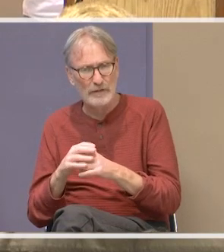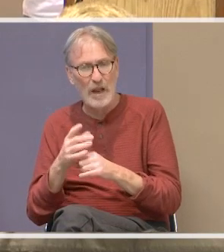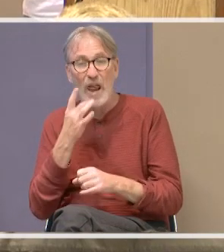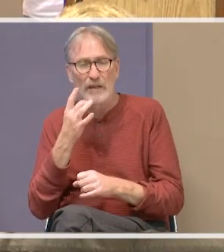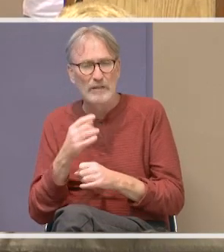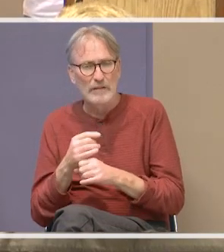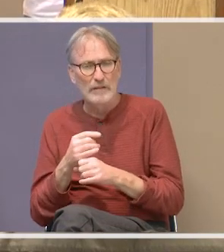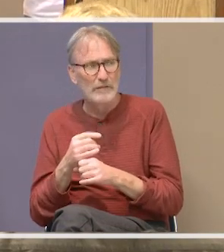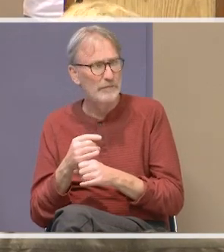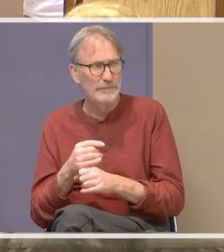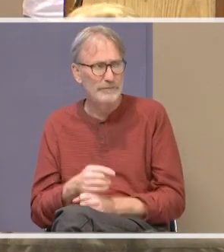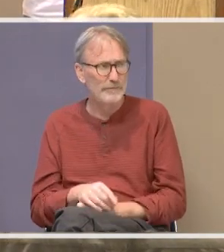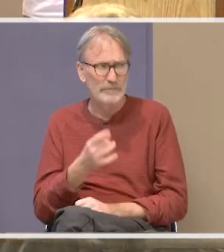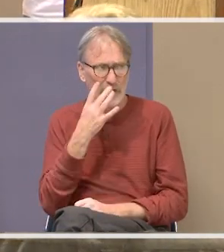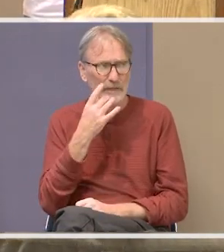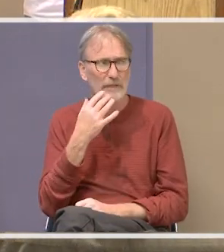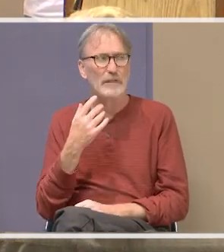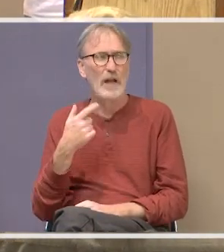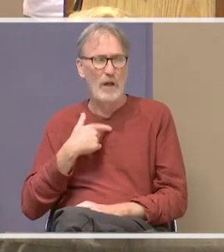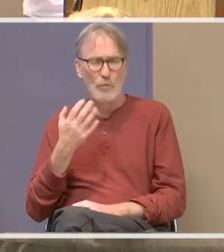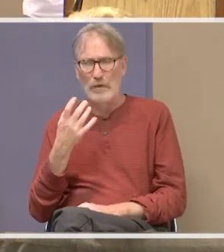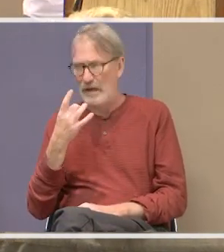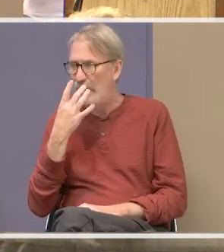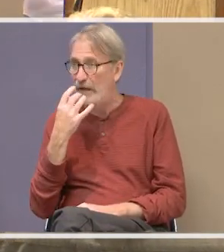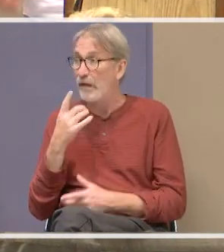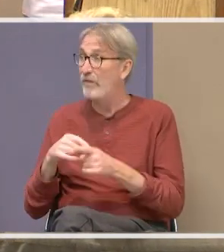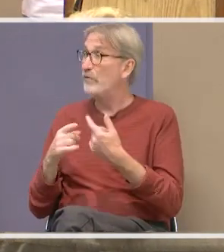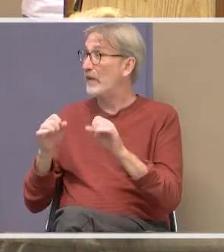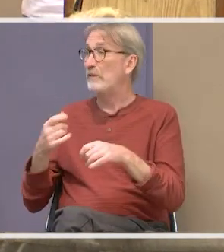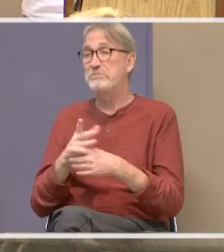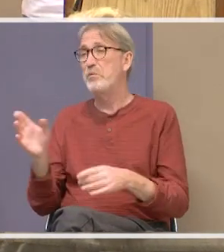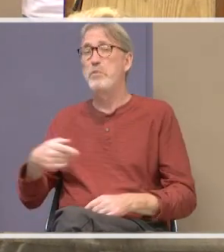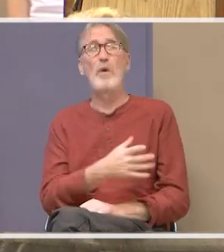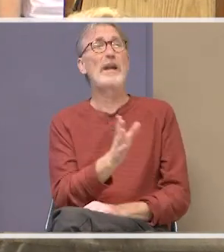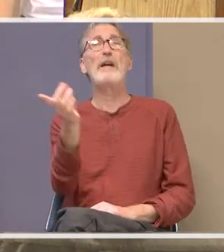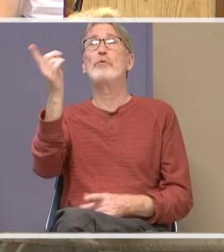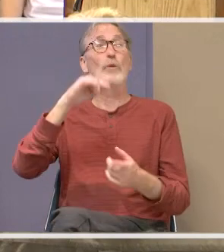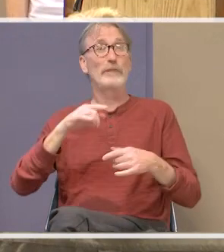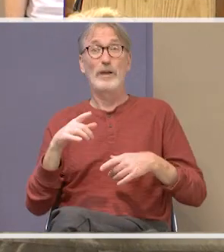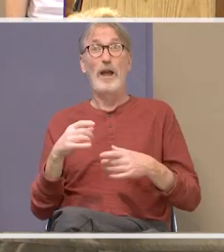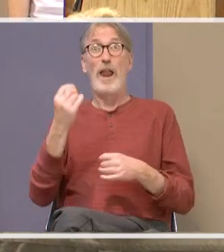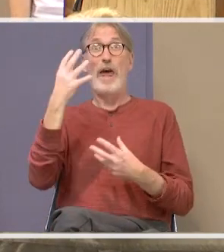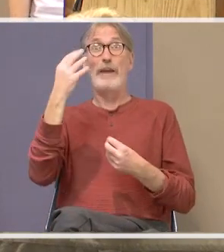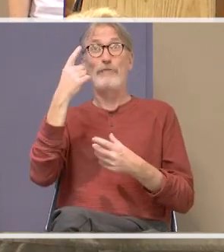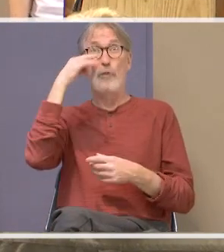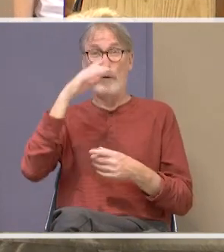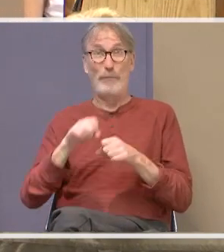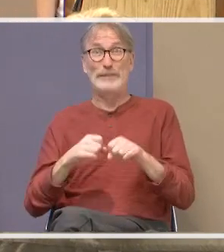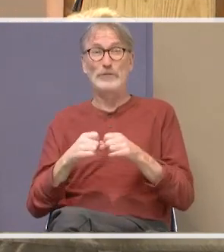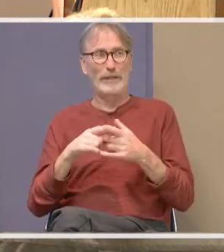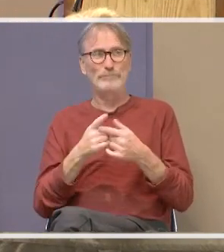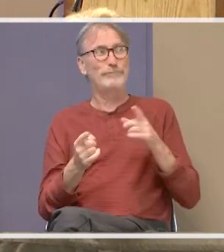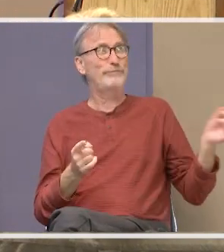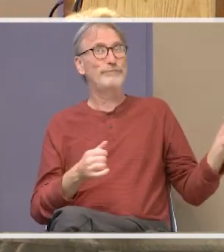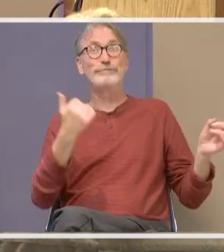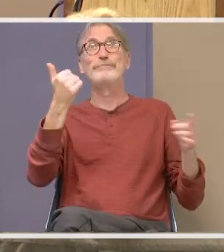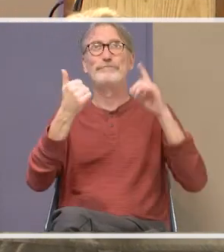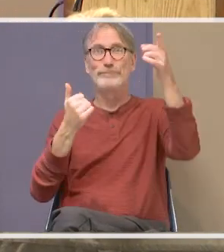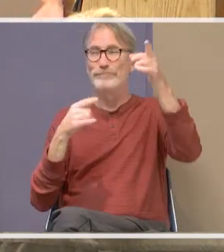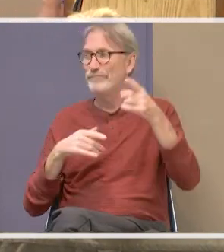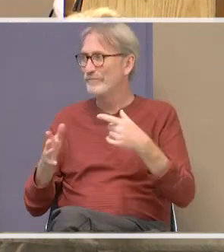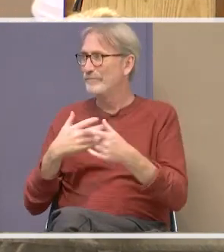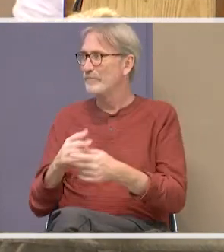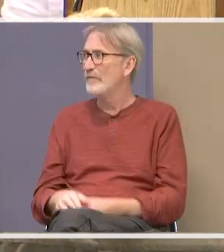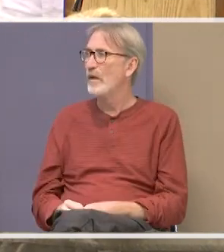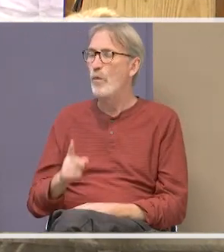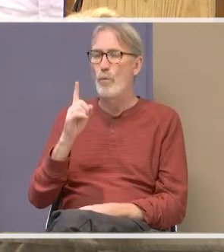signal. And then you just And can then go it would be wherever you want. You could go wherever you choose. That sounds awesome. Mostly I'm a pedestrian at this intersection.